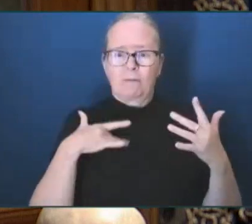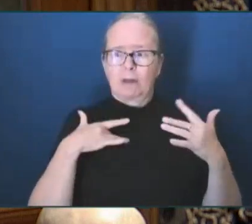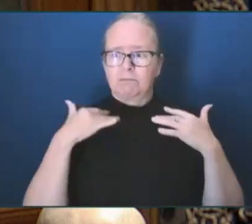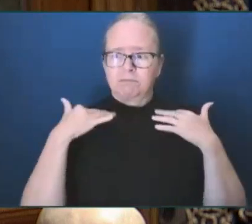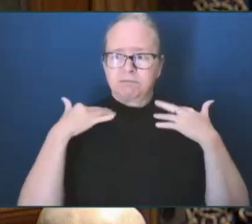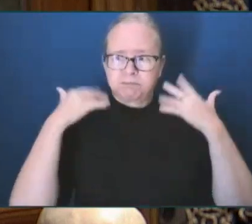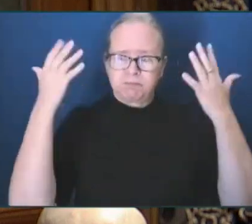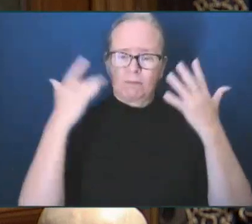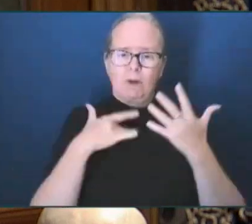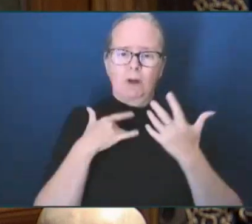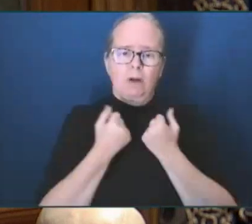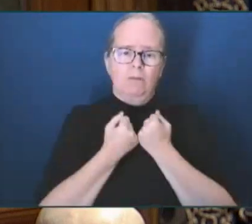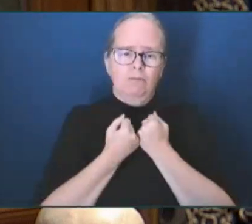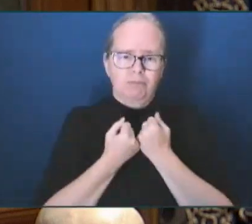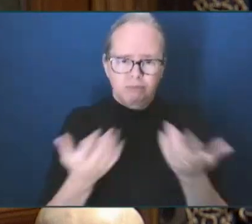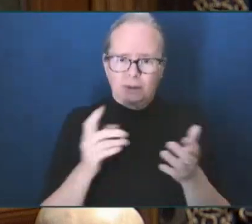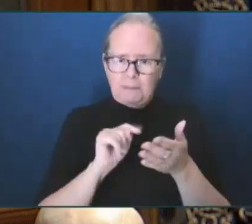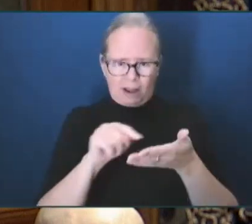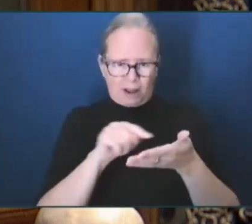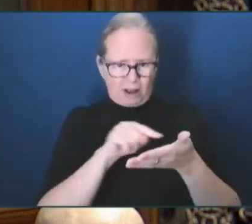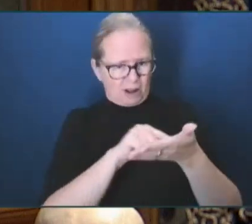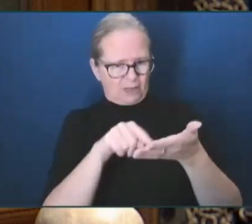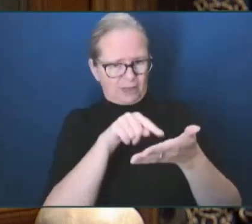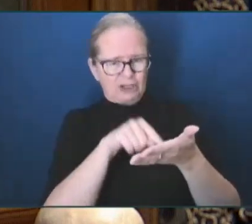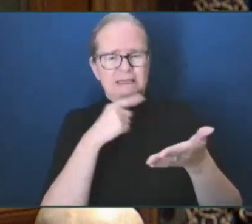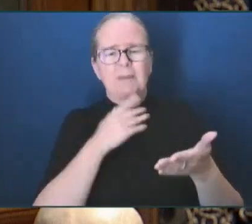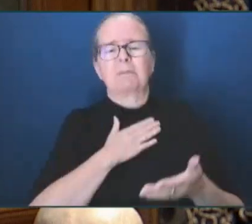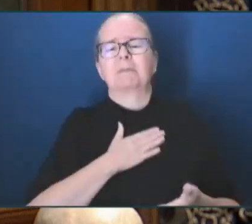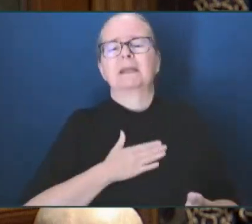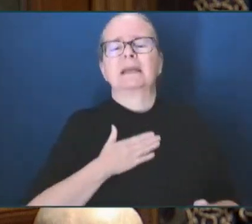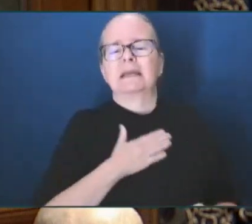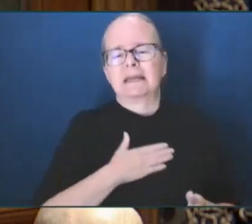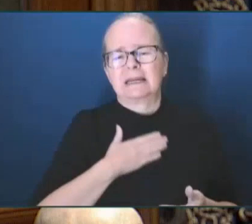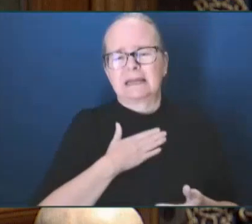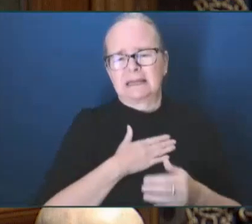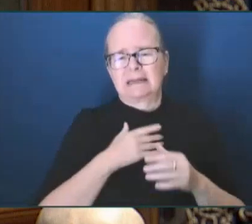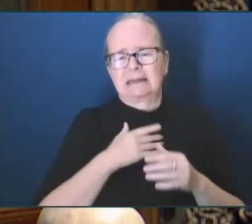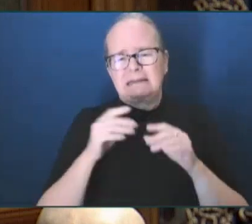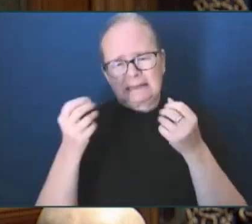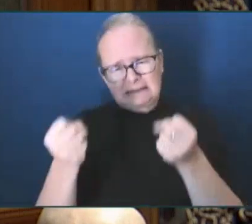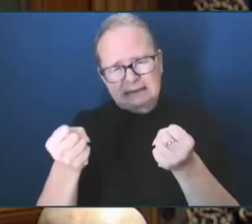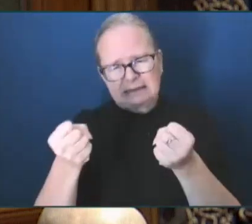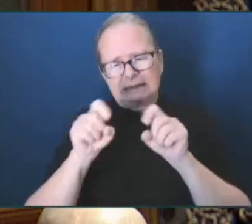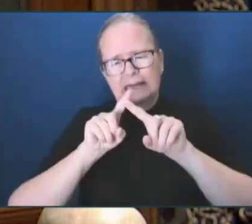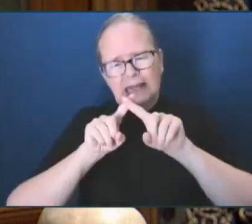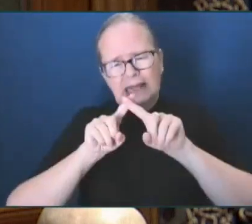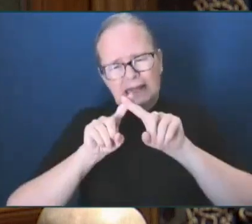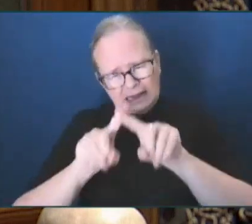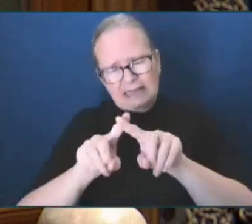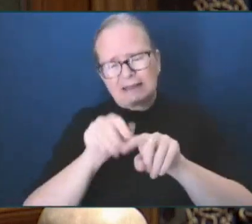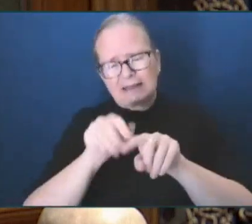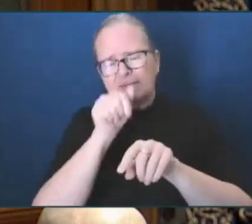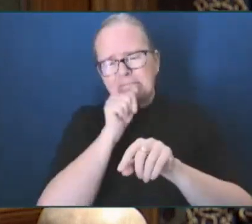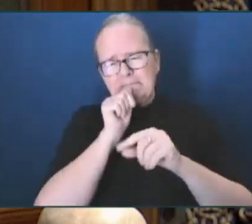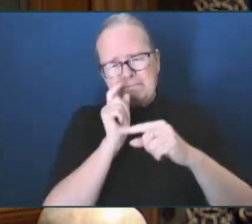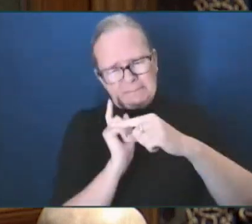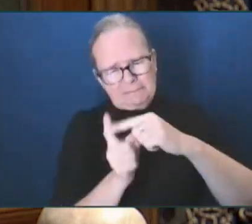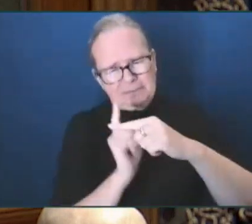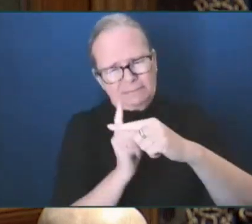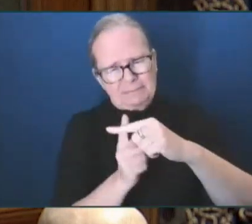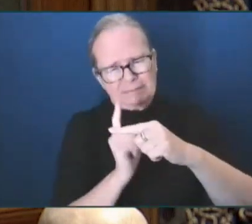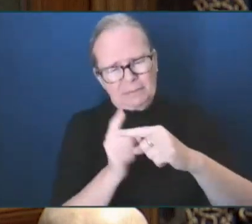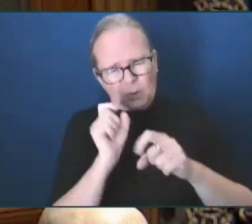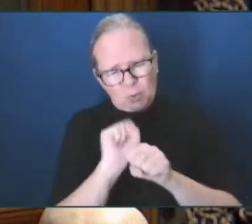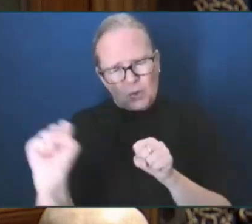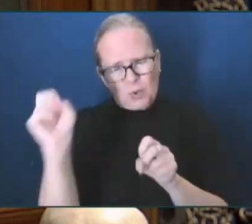more, instead of hearing that help is on the way. My question is to the Minister of Health. What does the Minister